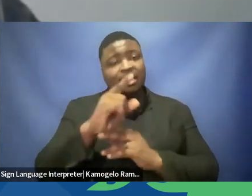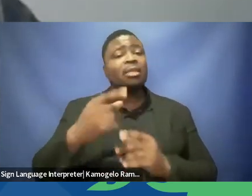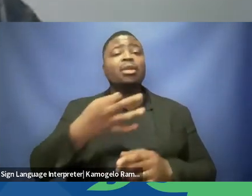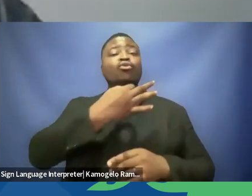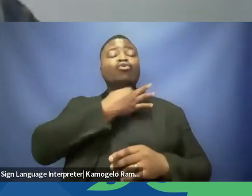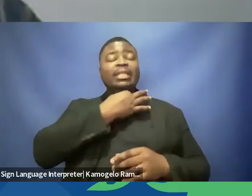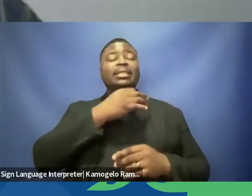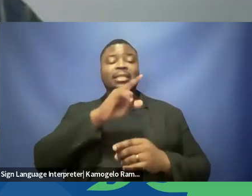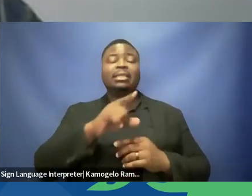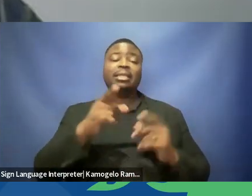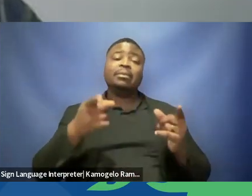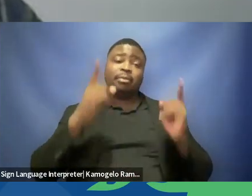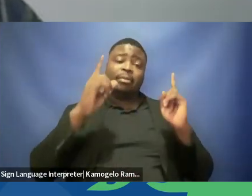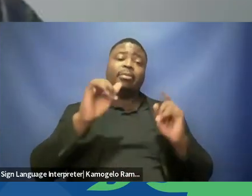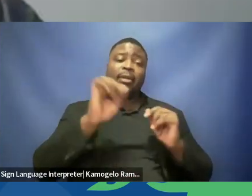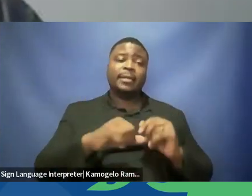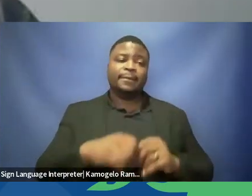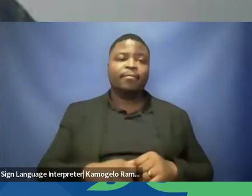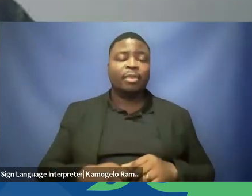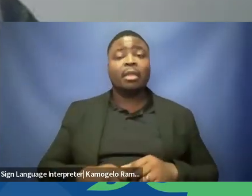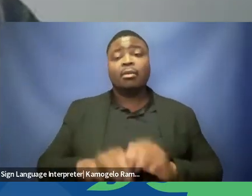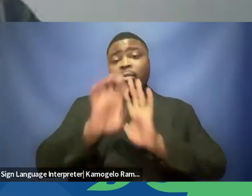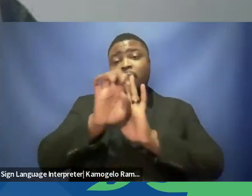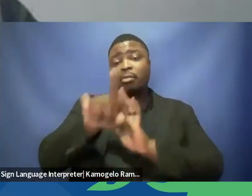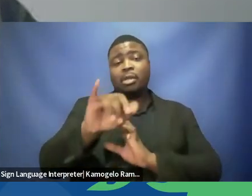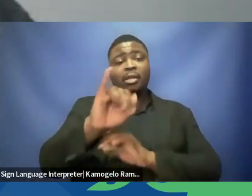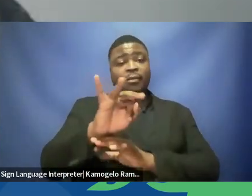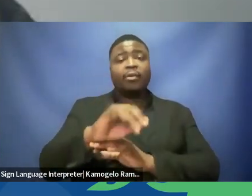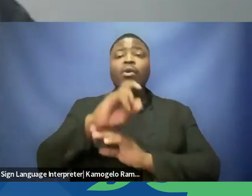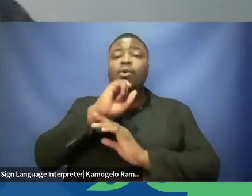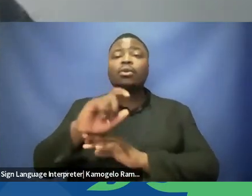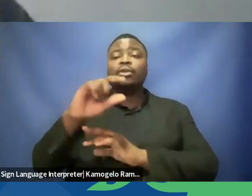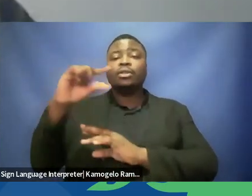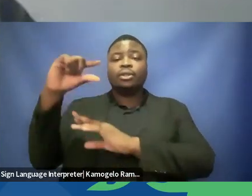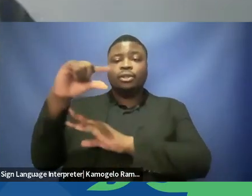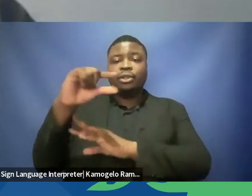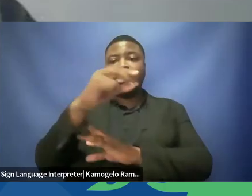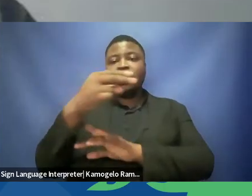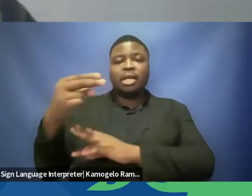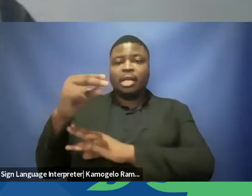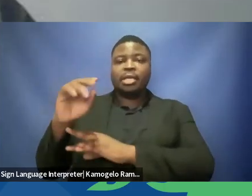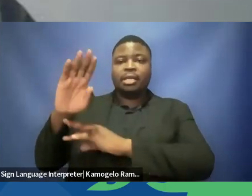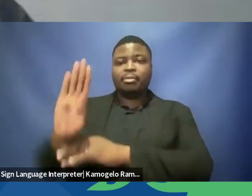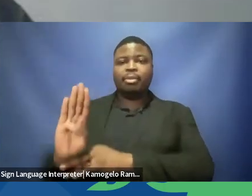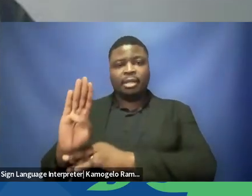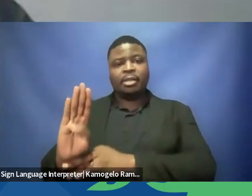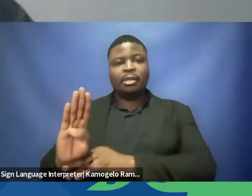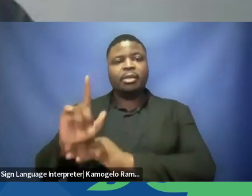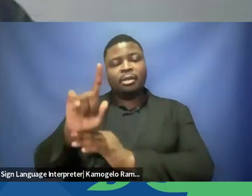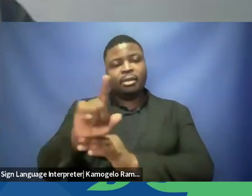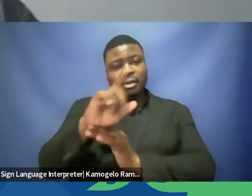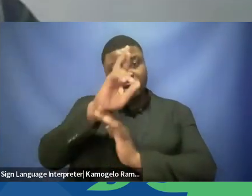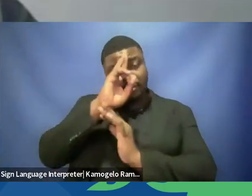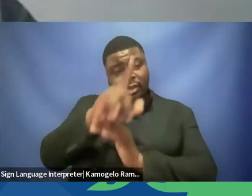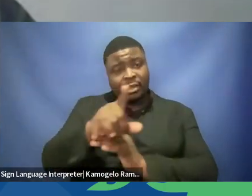case, an example. If you are using GHB is liquid ecstasy, you've got to take a very specific amount in relation to your